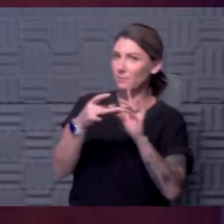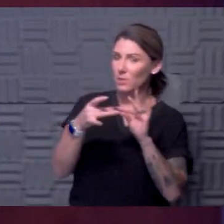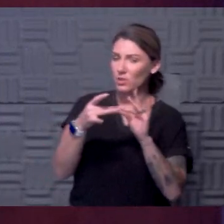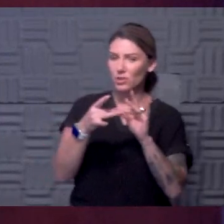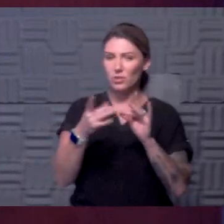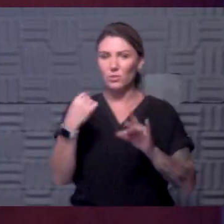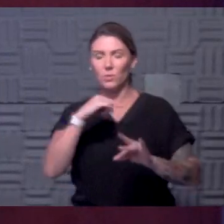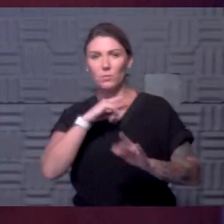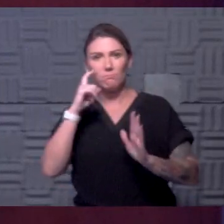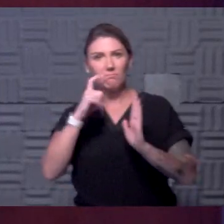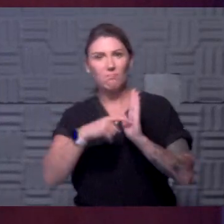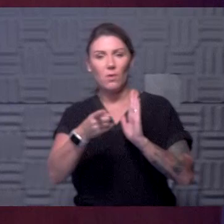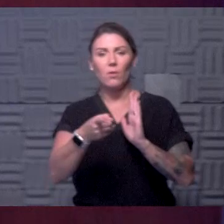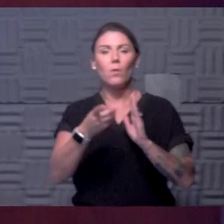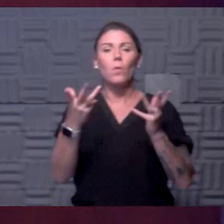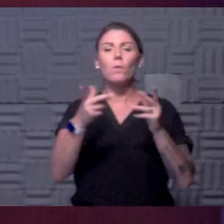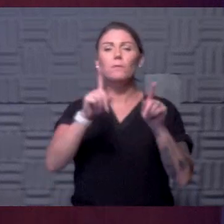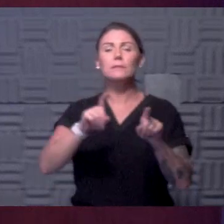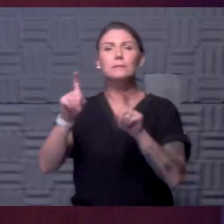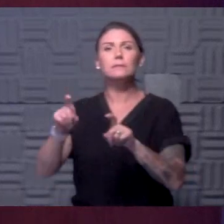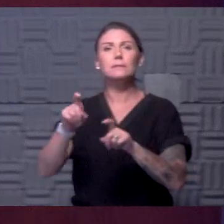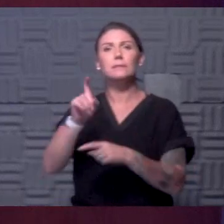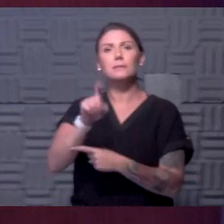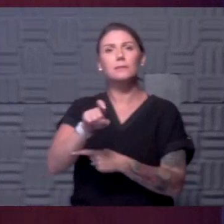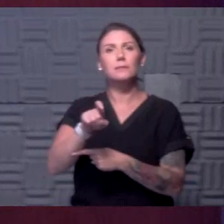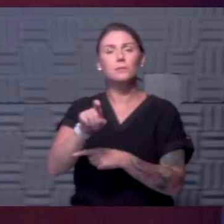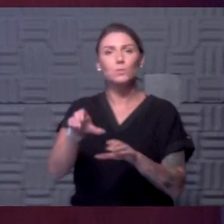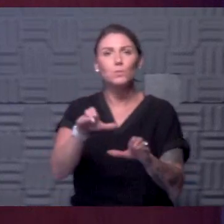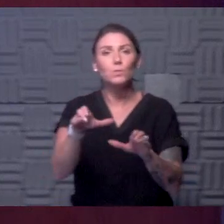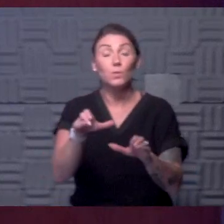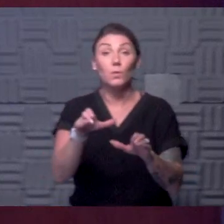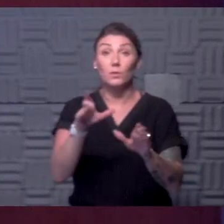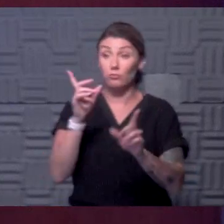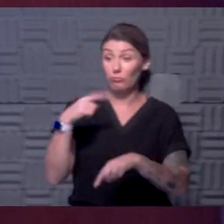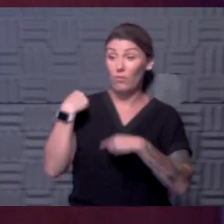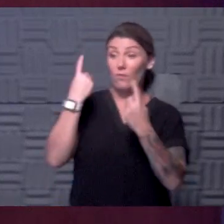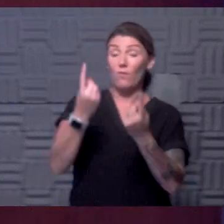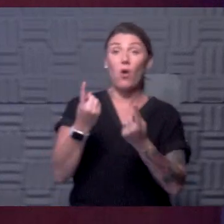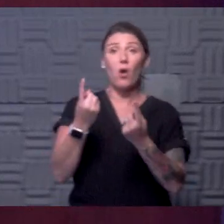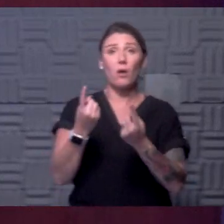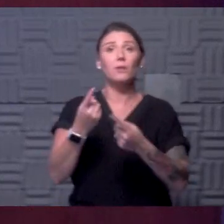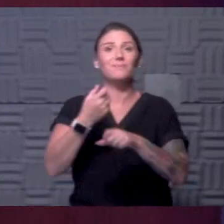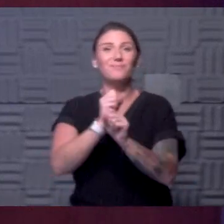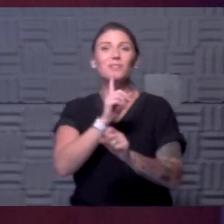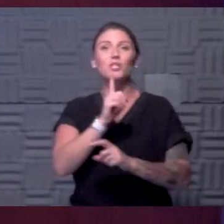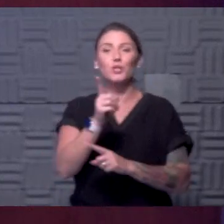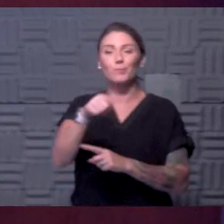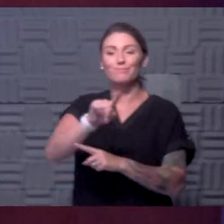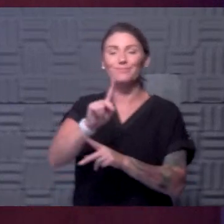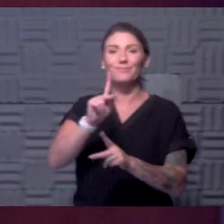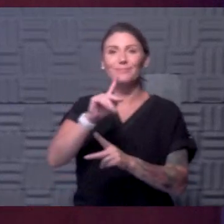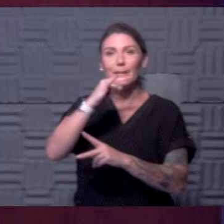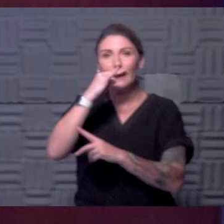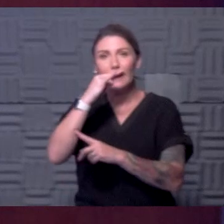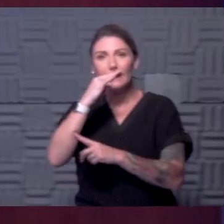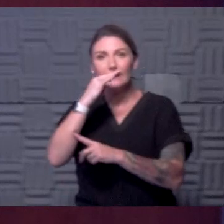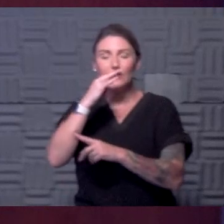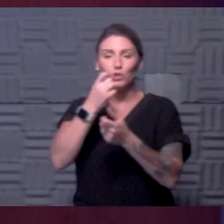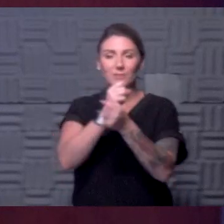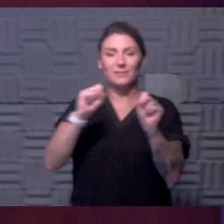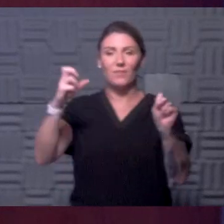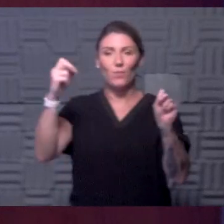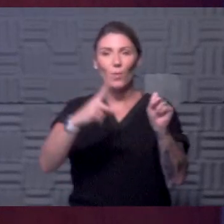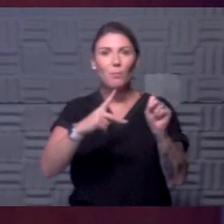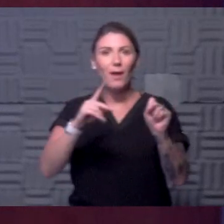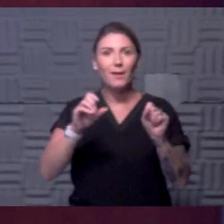testing that needs to be done to make sure, as far as we know, that these kids are safe going back into full activity.